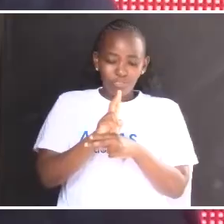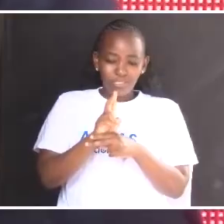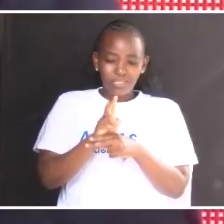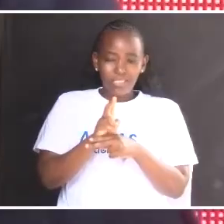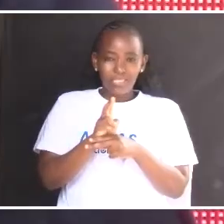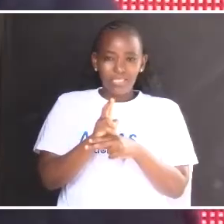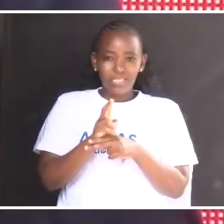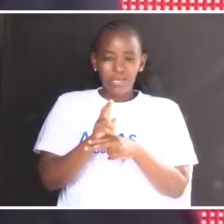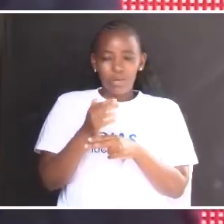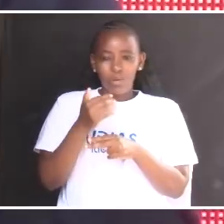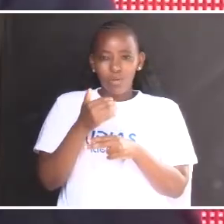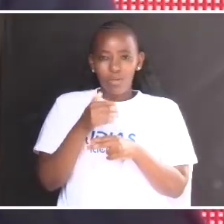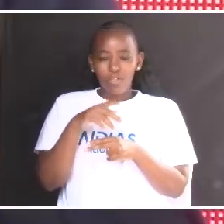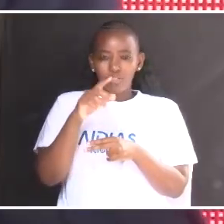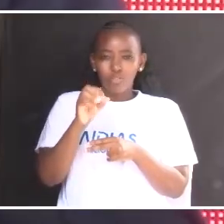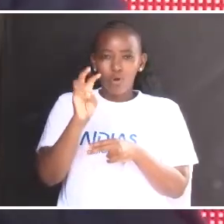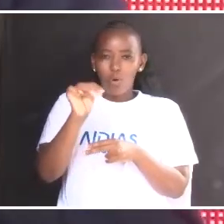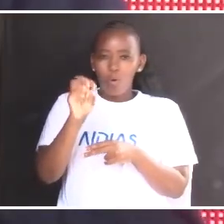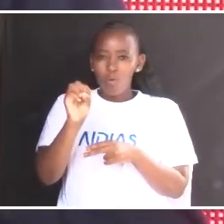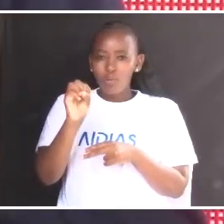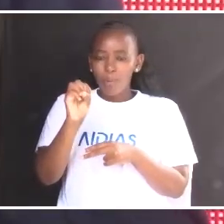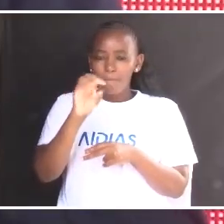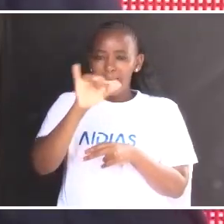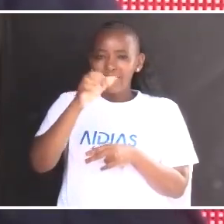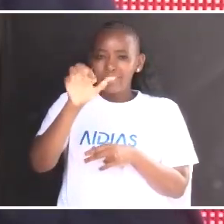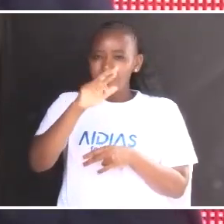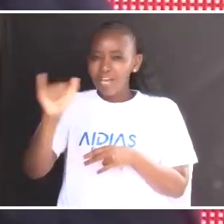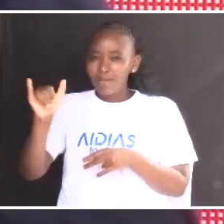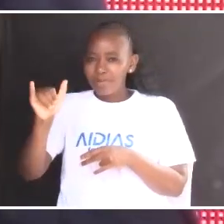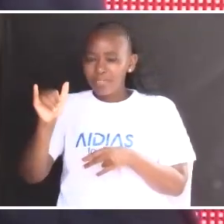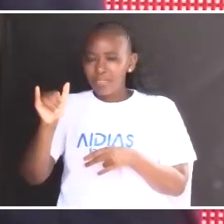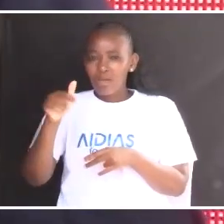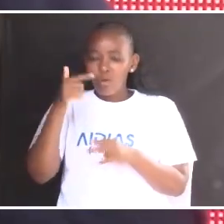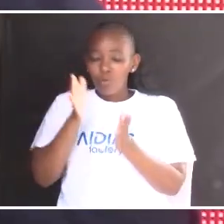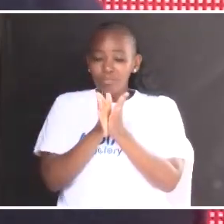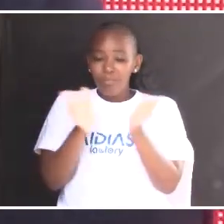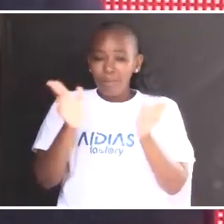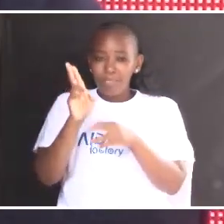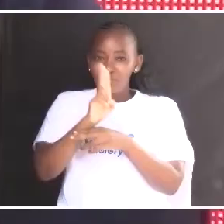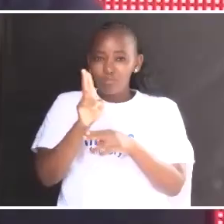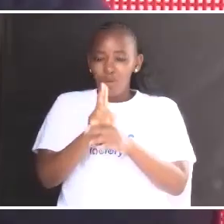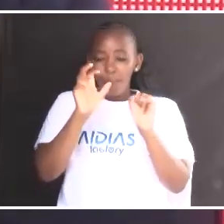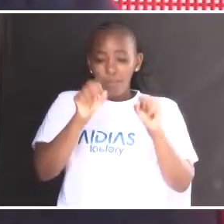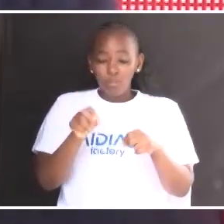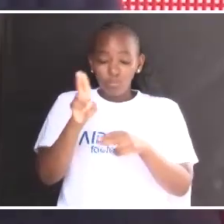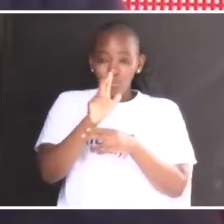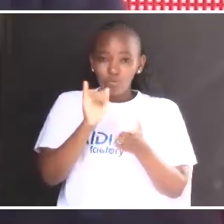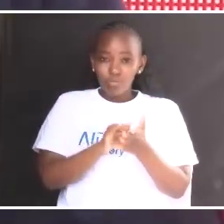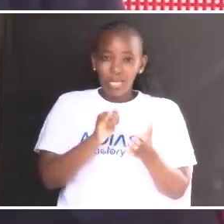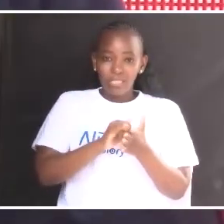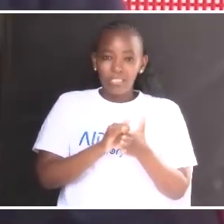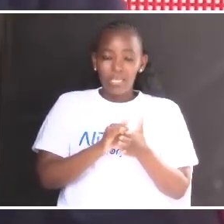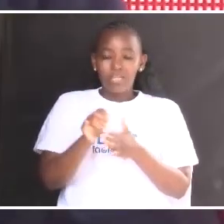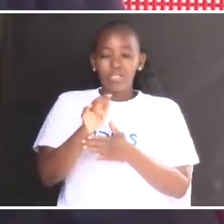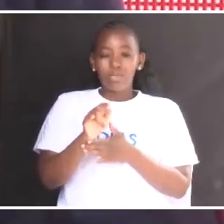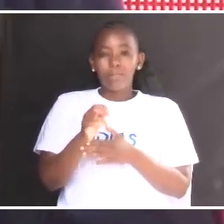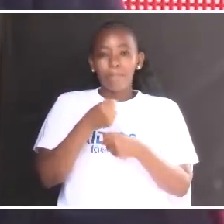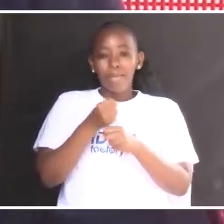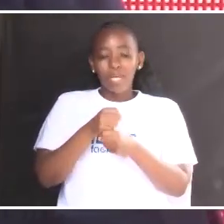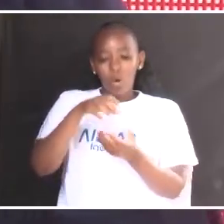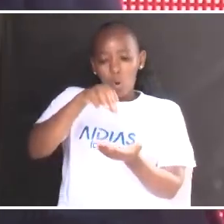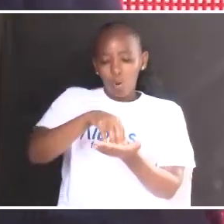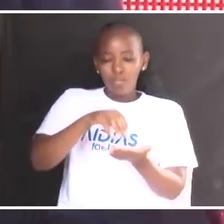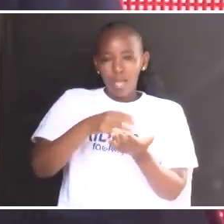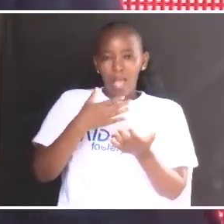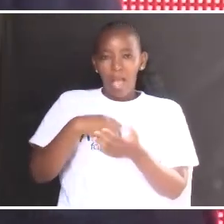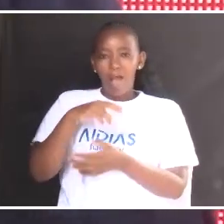version. That Tom and Jerry also fell into public domain now. That is something you guys can pick, create content. There is